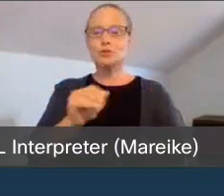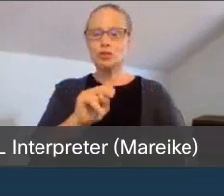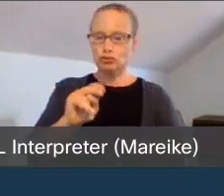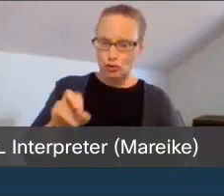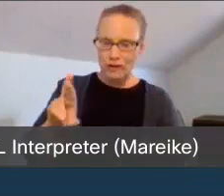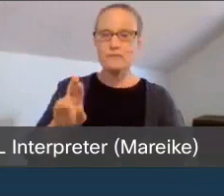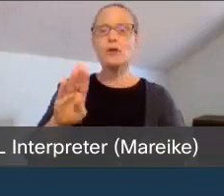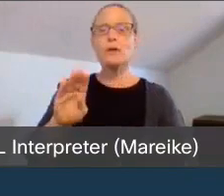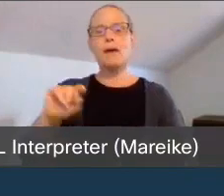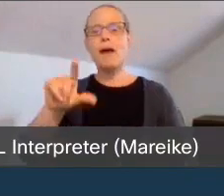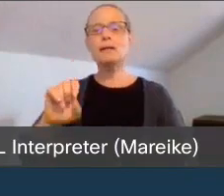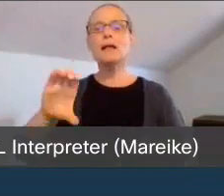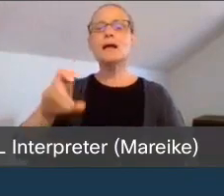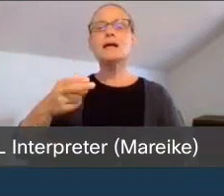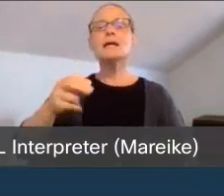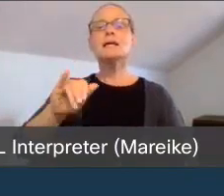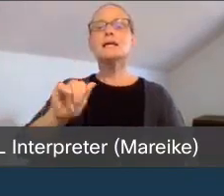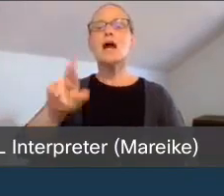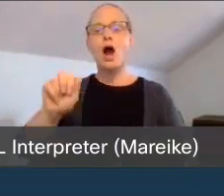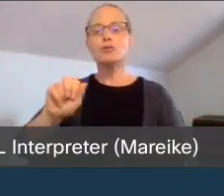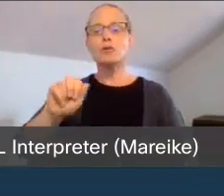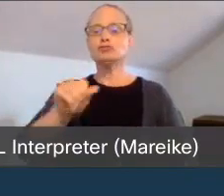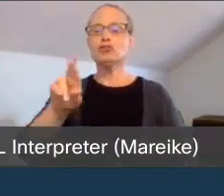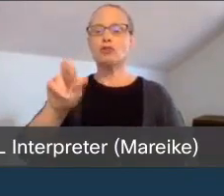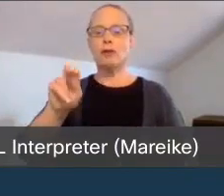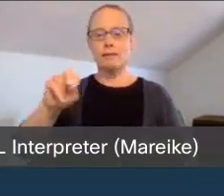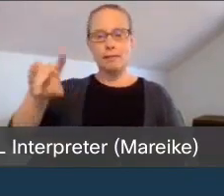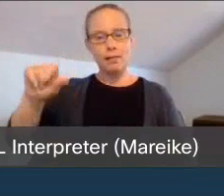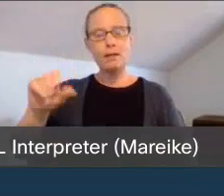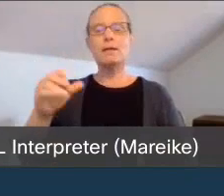Battle, Kiera Janella, and Officer Ashley Romo.